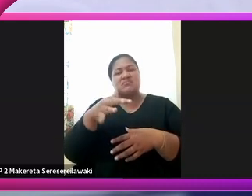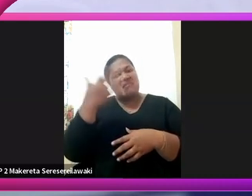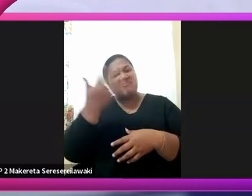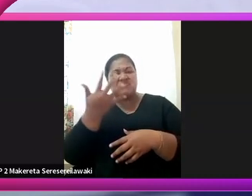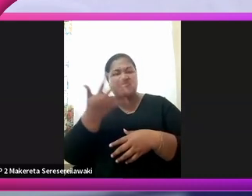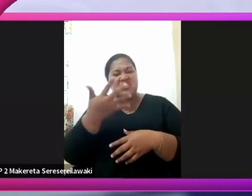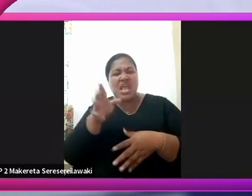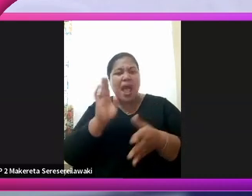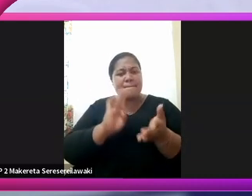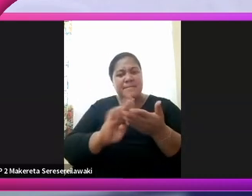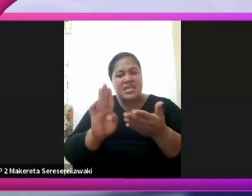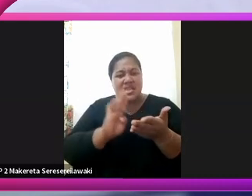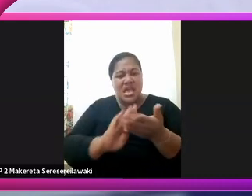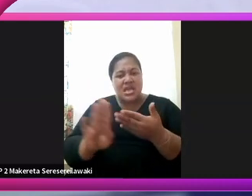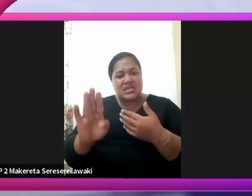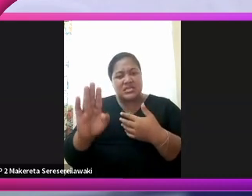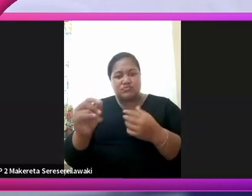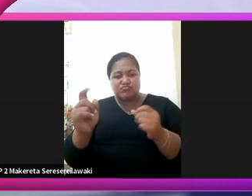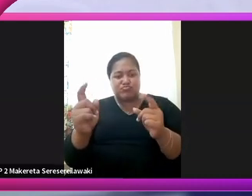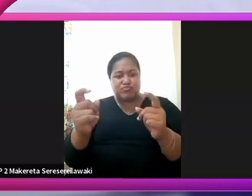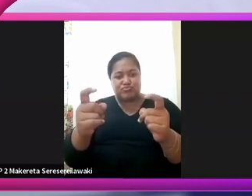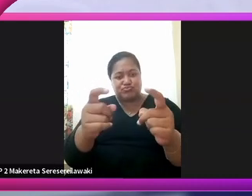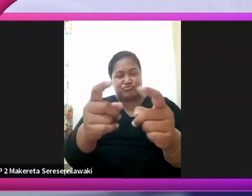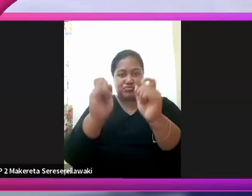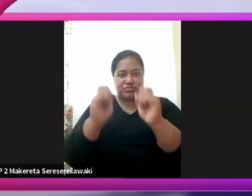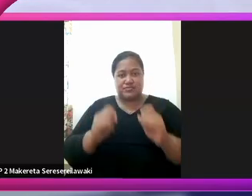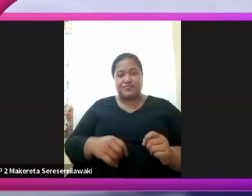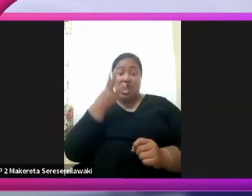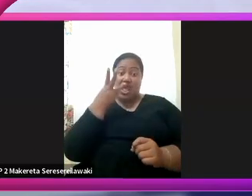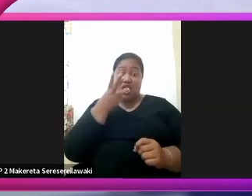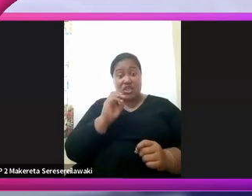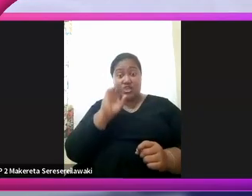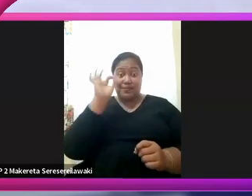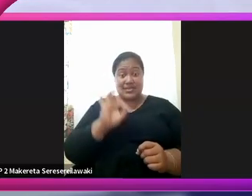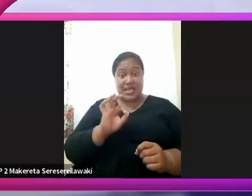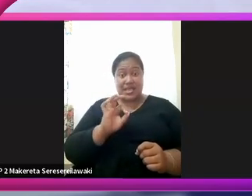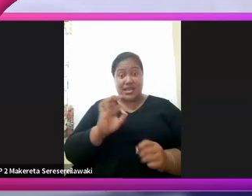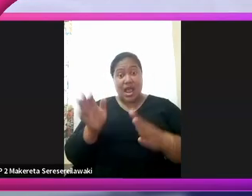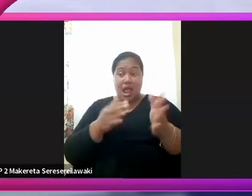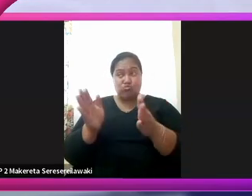million, where 40% of them moving, not come and sleep and stay for nothing.